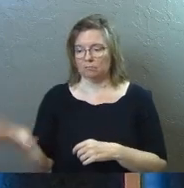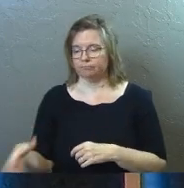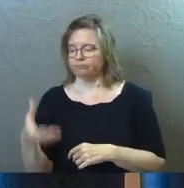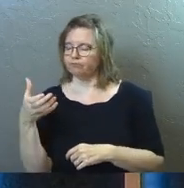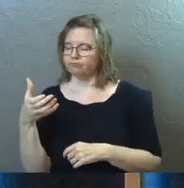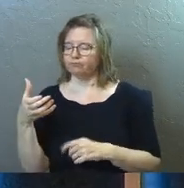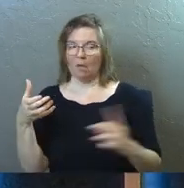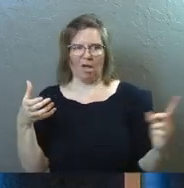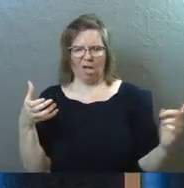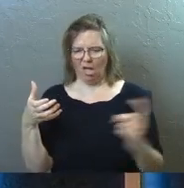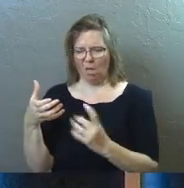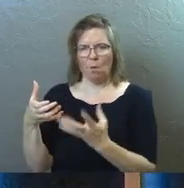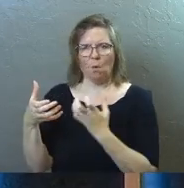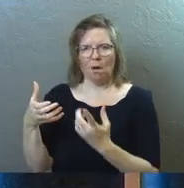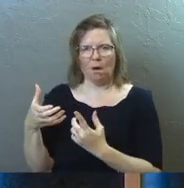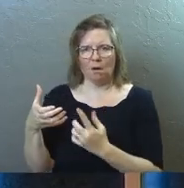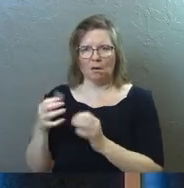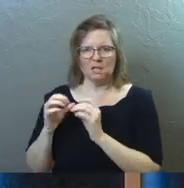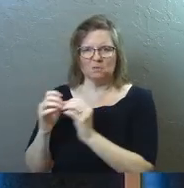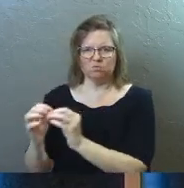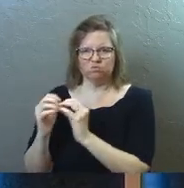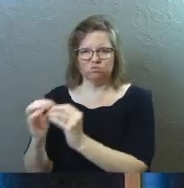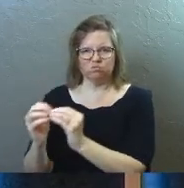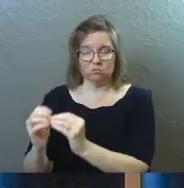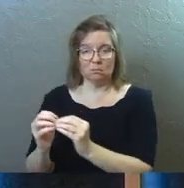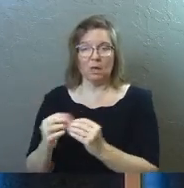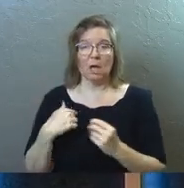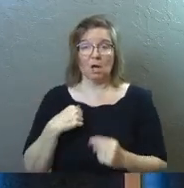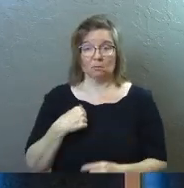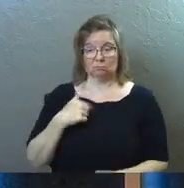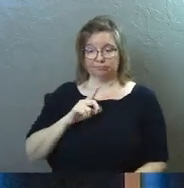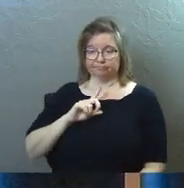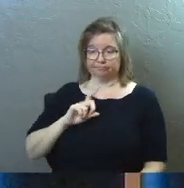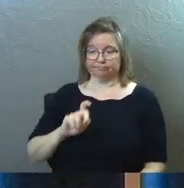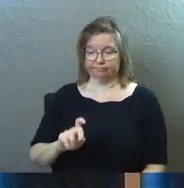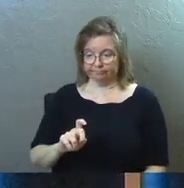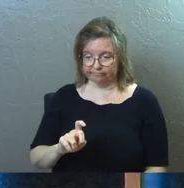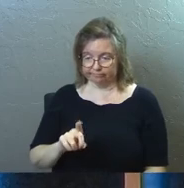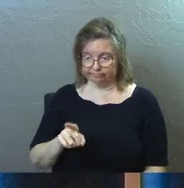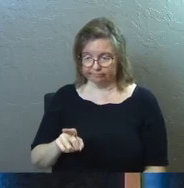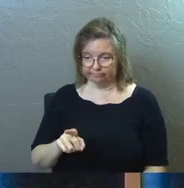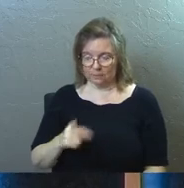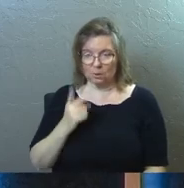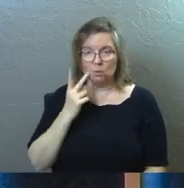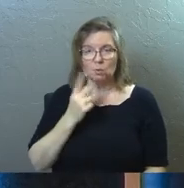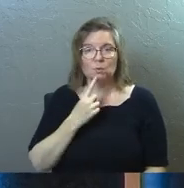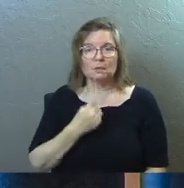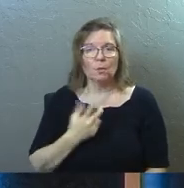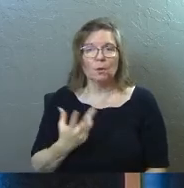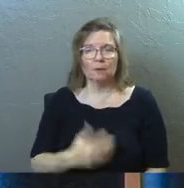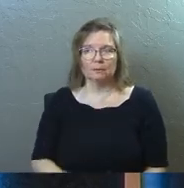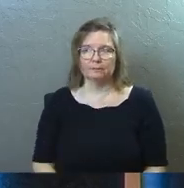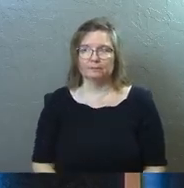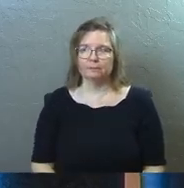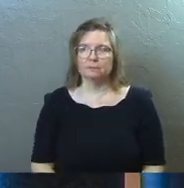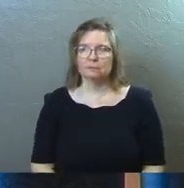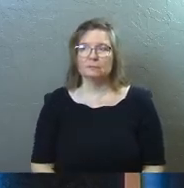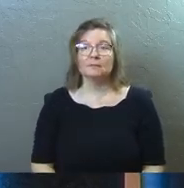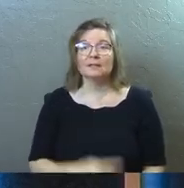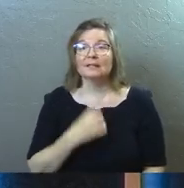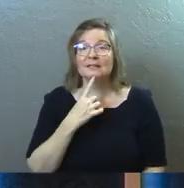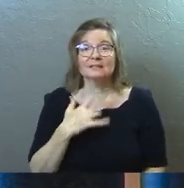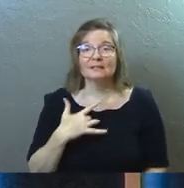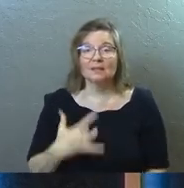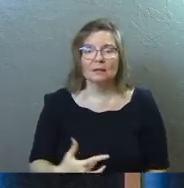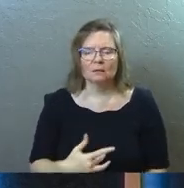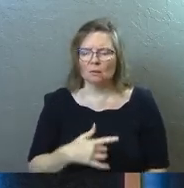And you walk in as the appointed referee of the situation, and what do you say? What you